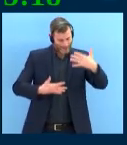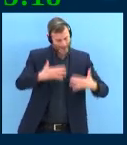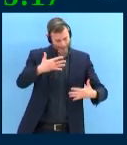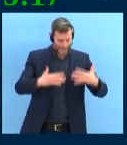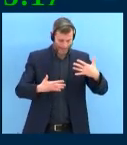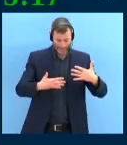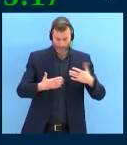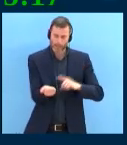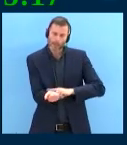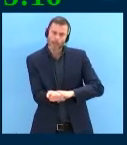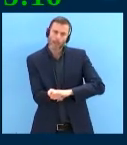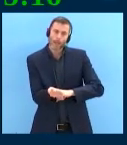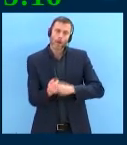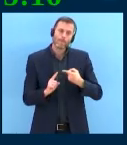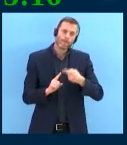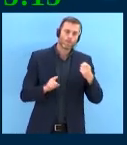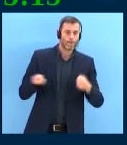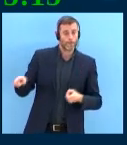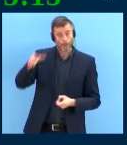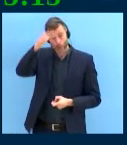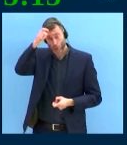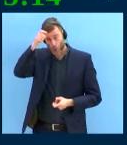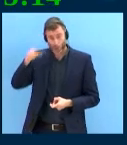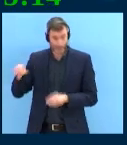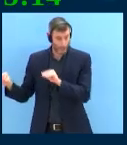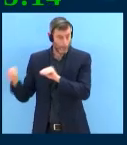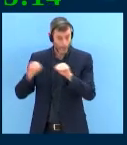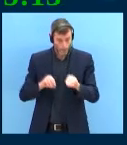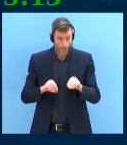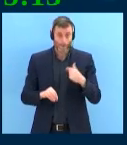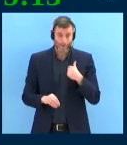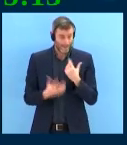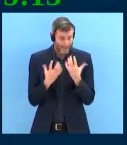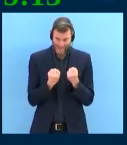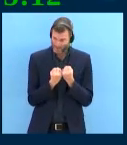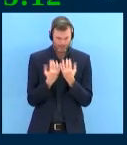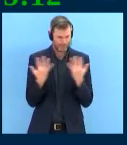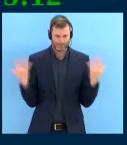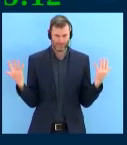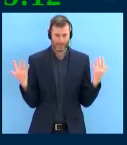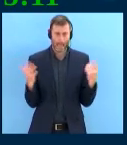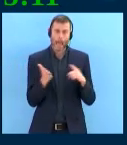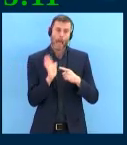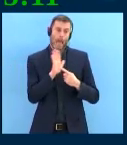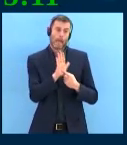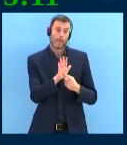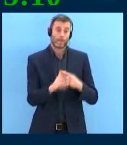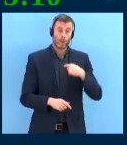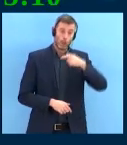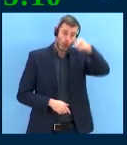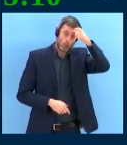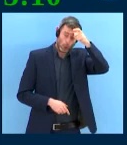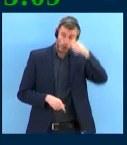have different and diverse identities. Even we, us too, are very different. We have different stories